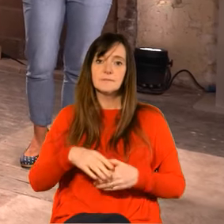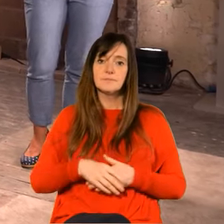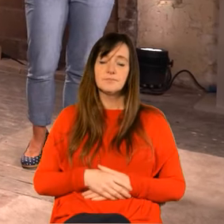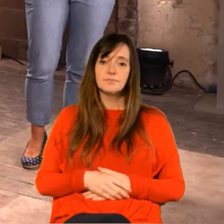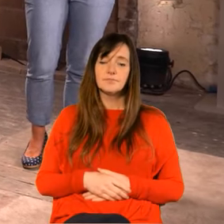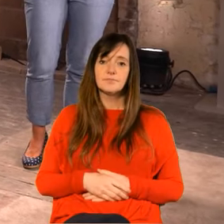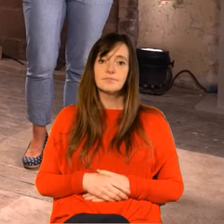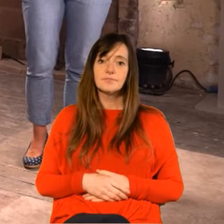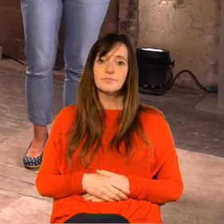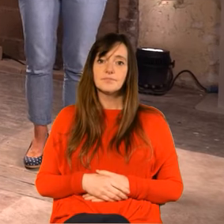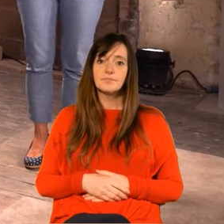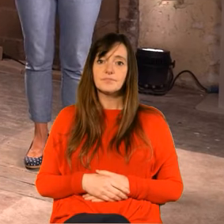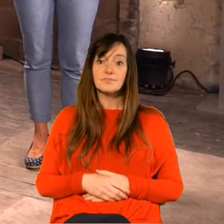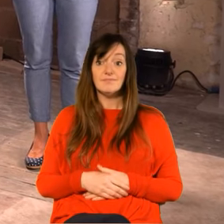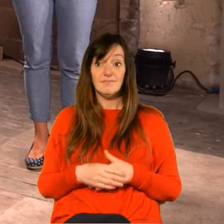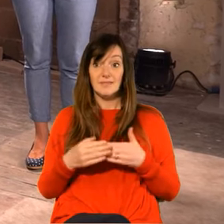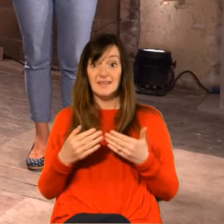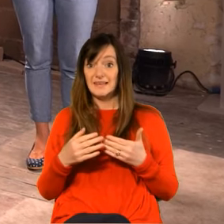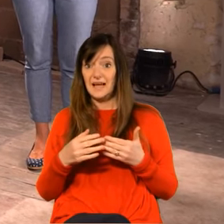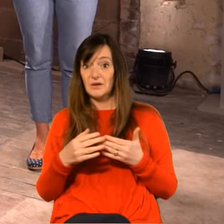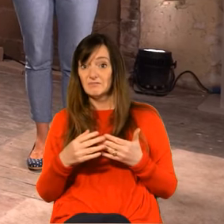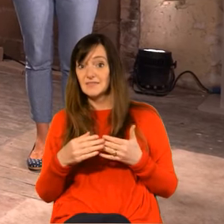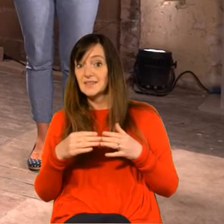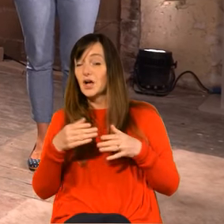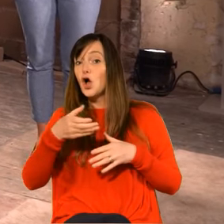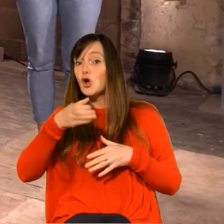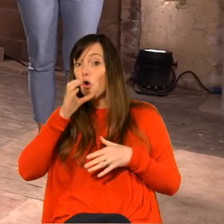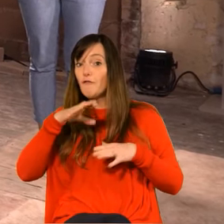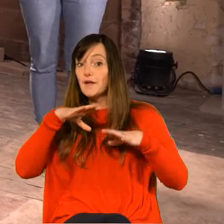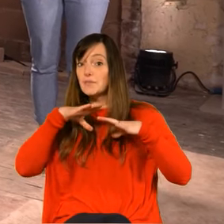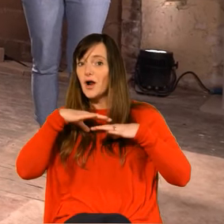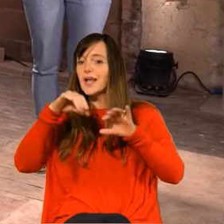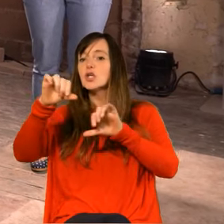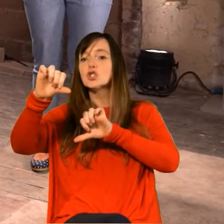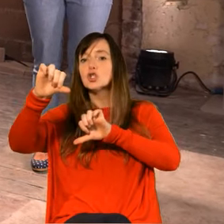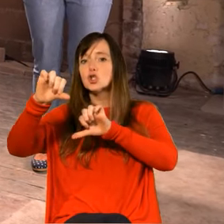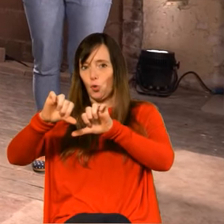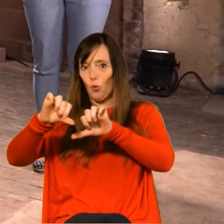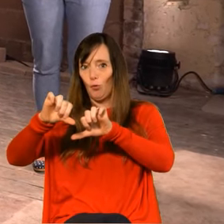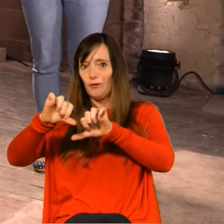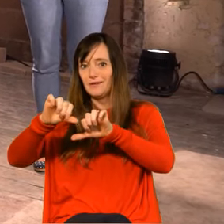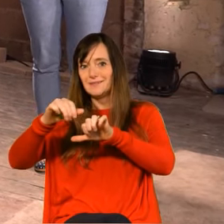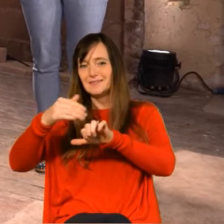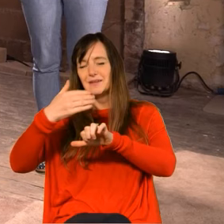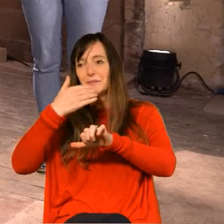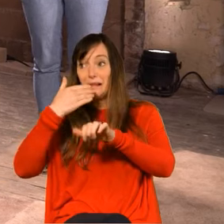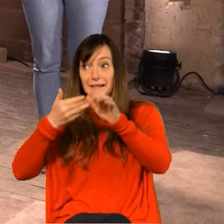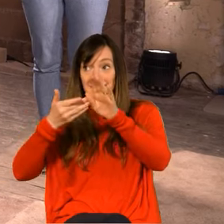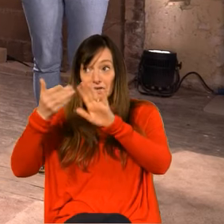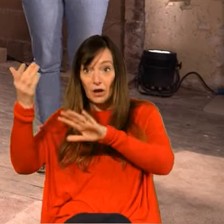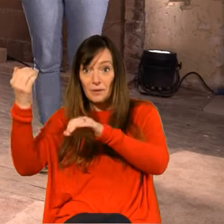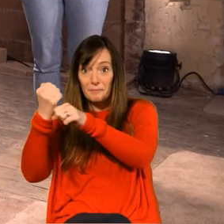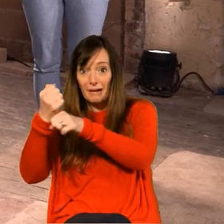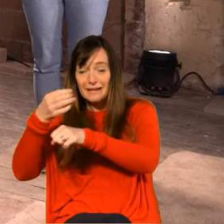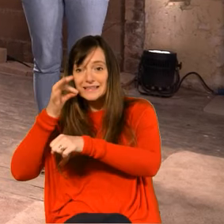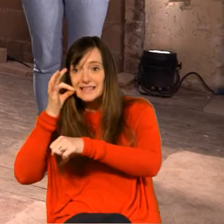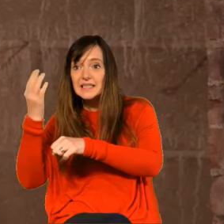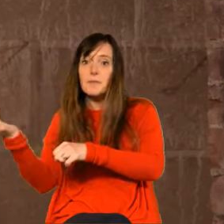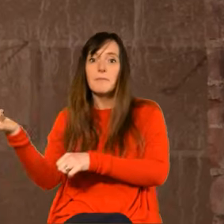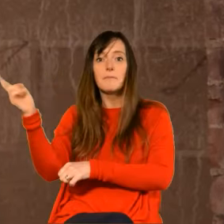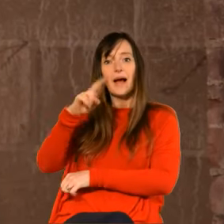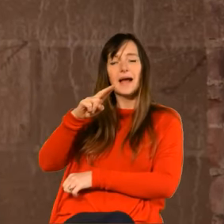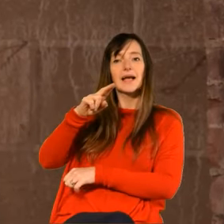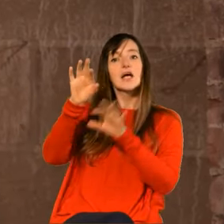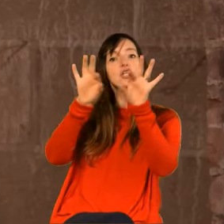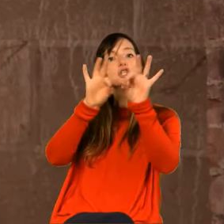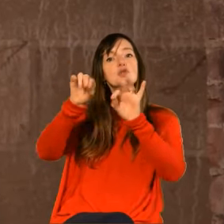Well, as we come up to a slightly shorter coffee break, do pop the kettle on, grab your favourite mug, and then you can choose from a number of different options. Stick